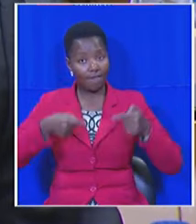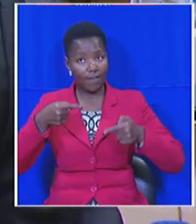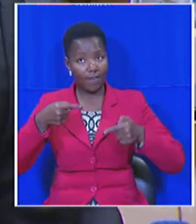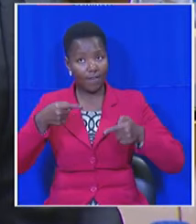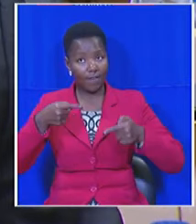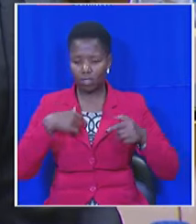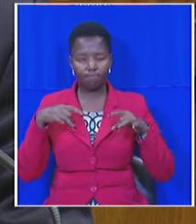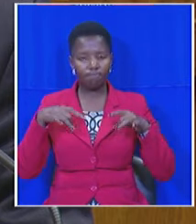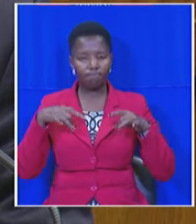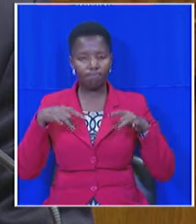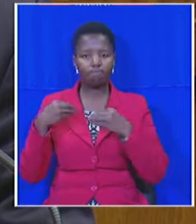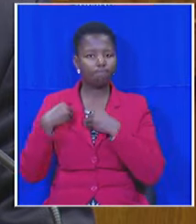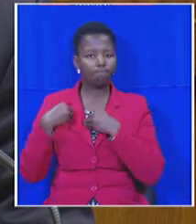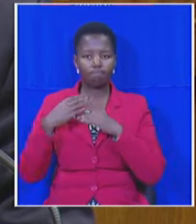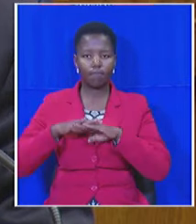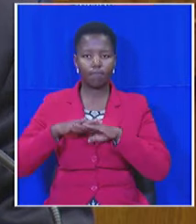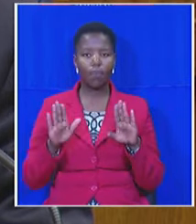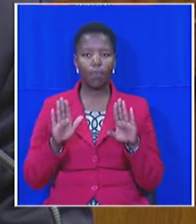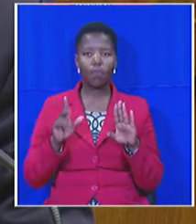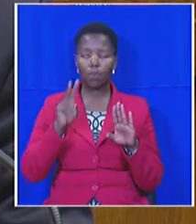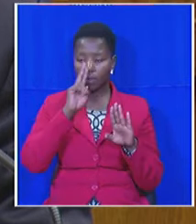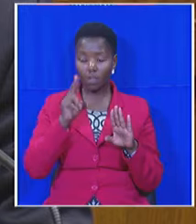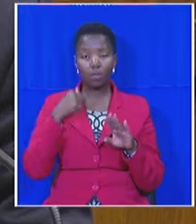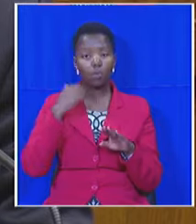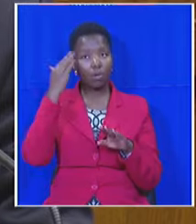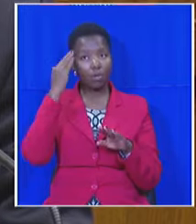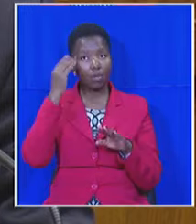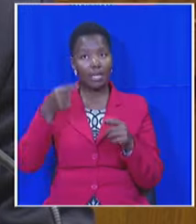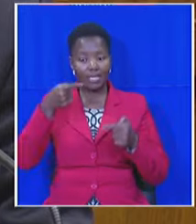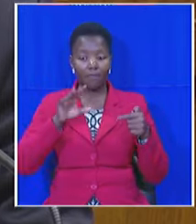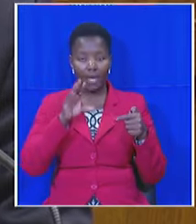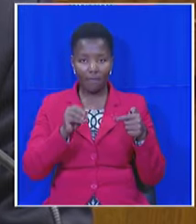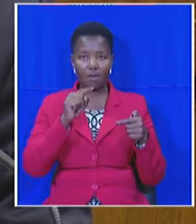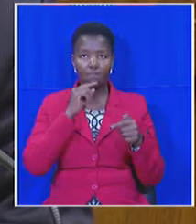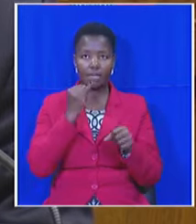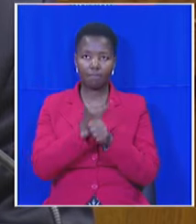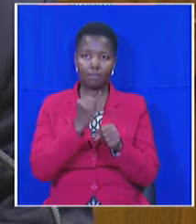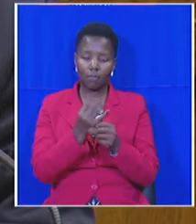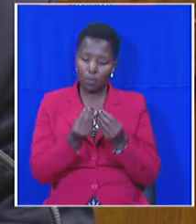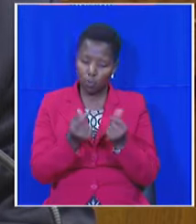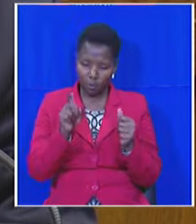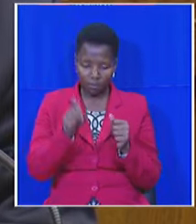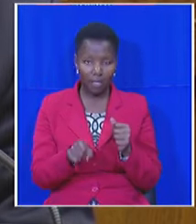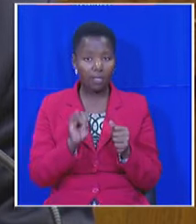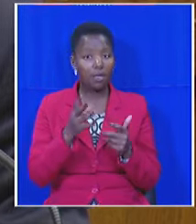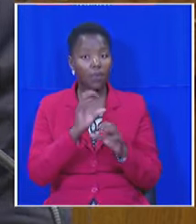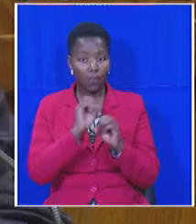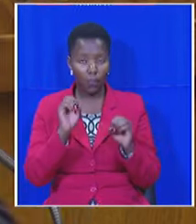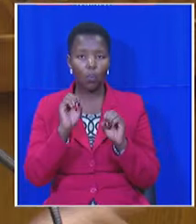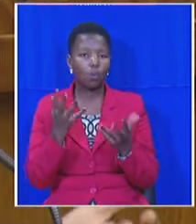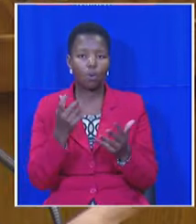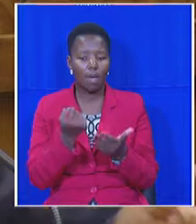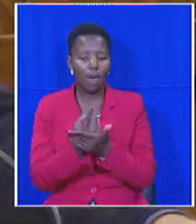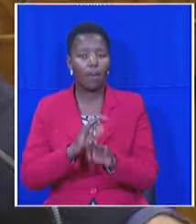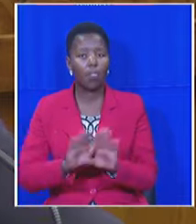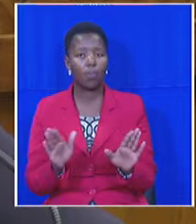taking a position on that. What we do know is the differences have to be substantially reduced, if not eliminated, which will